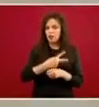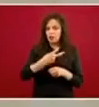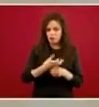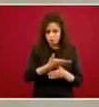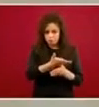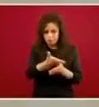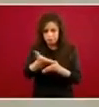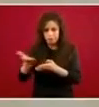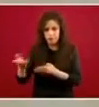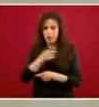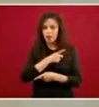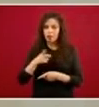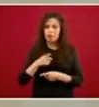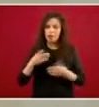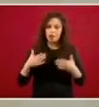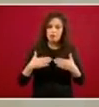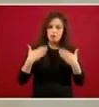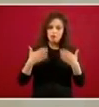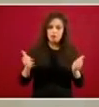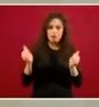population.